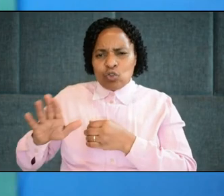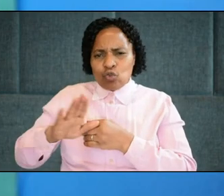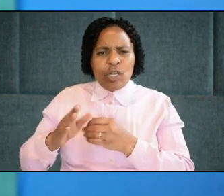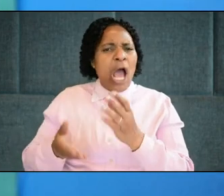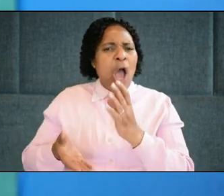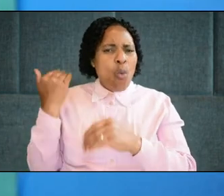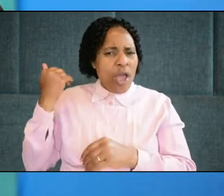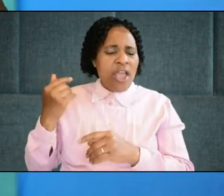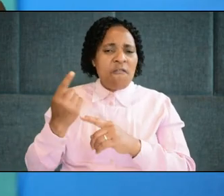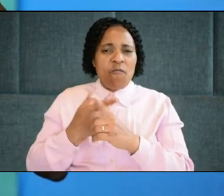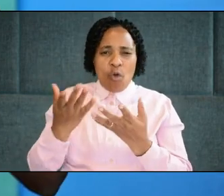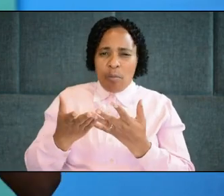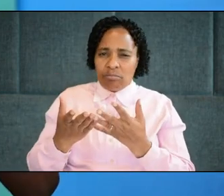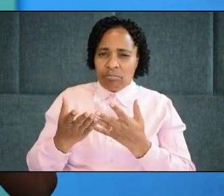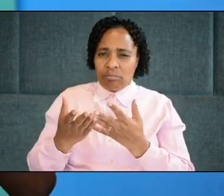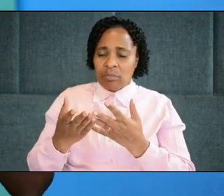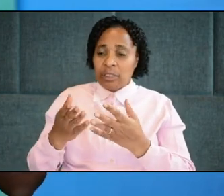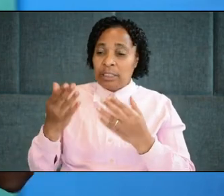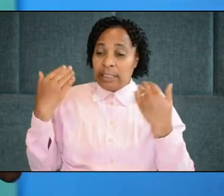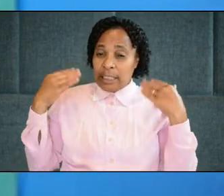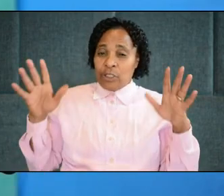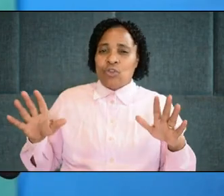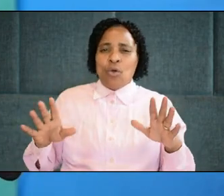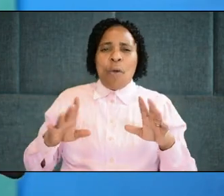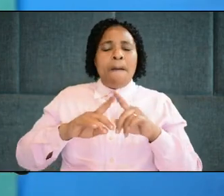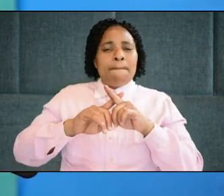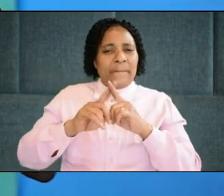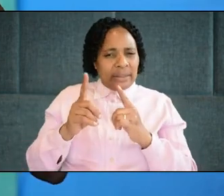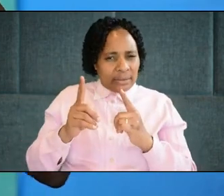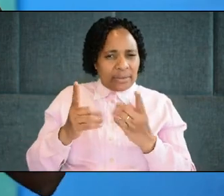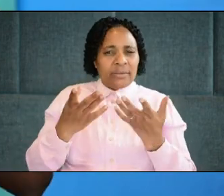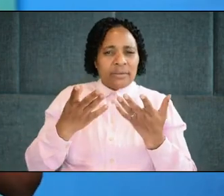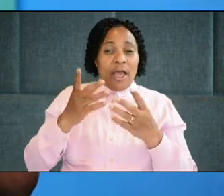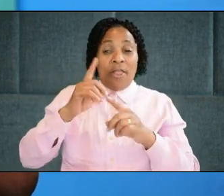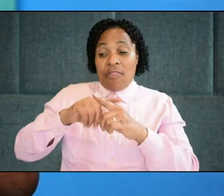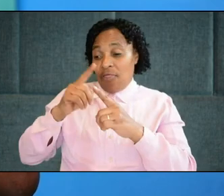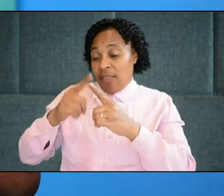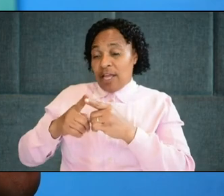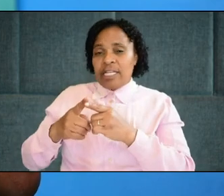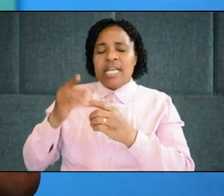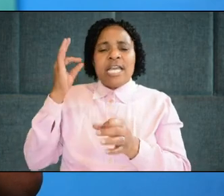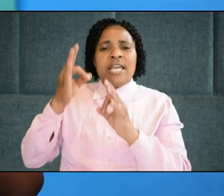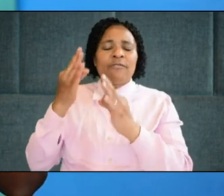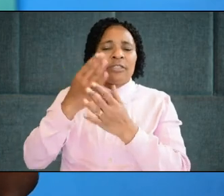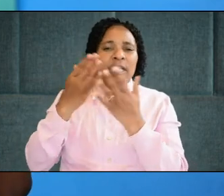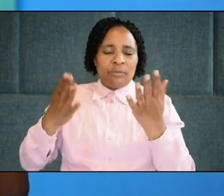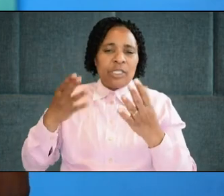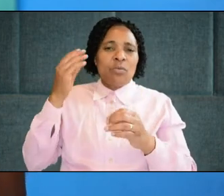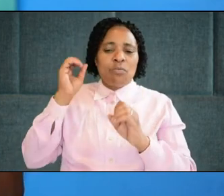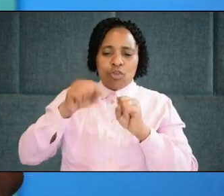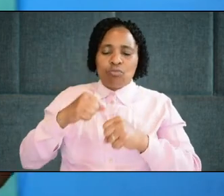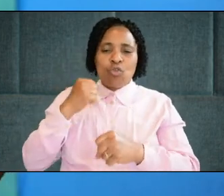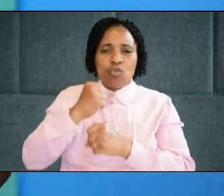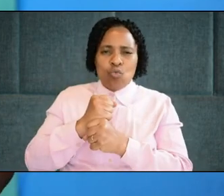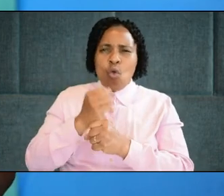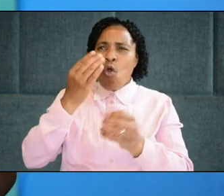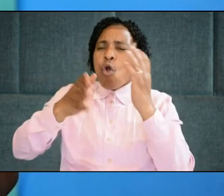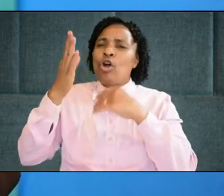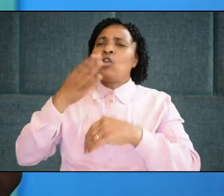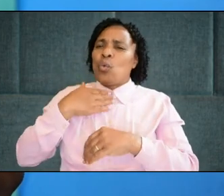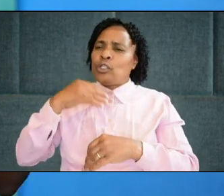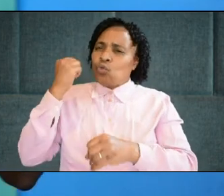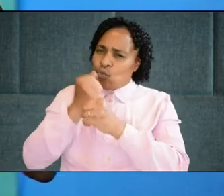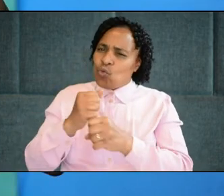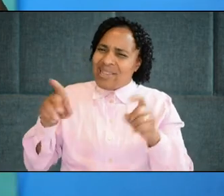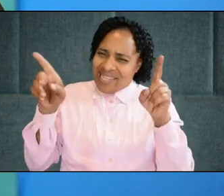clothes removed as if by magic. But then, if there's something we can do, I feel God will want us to do that